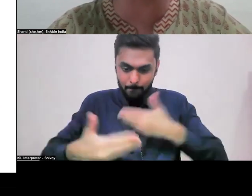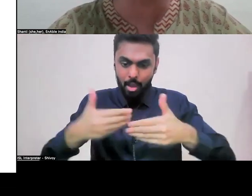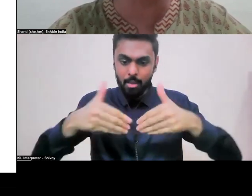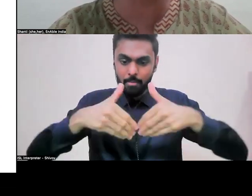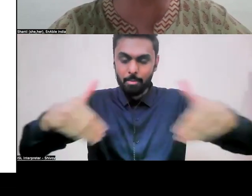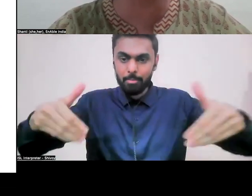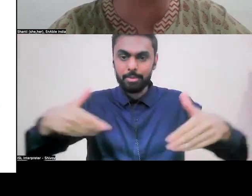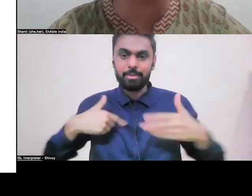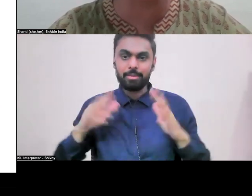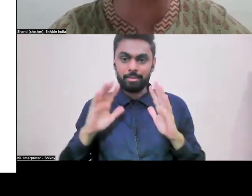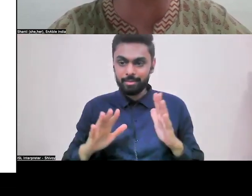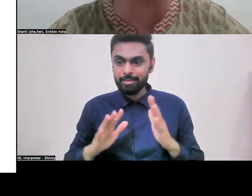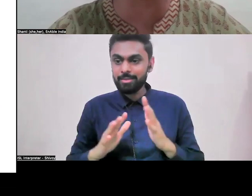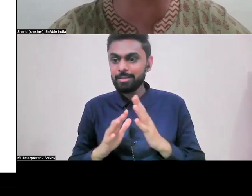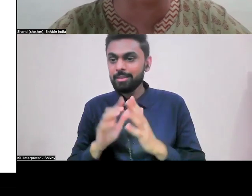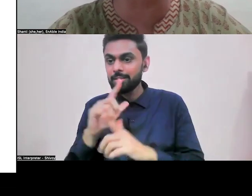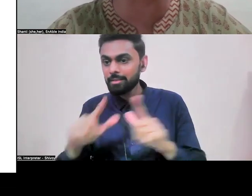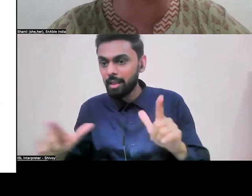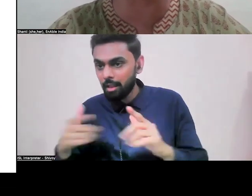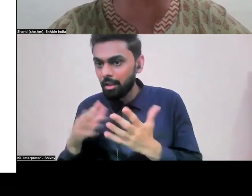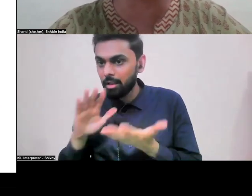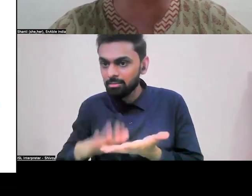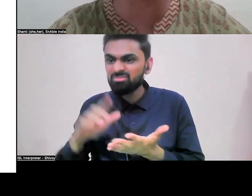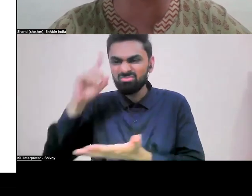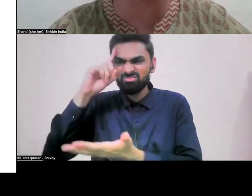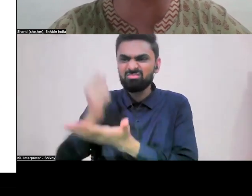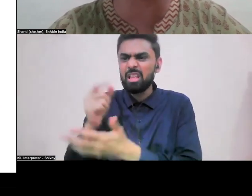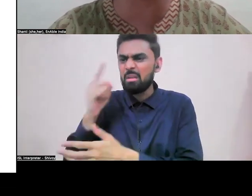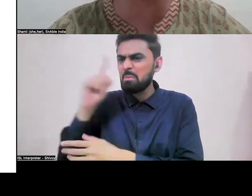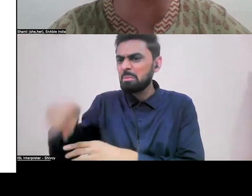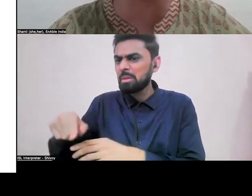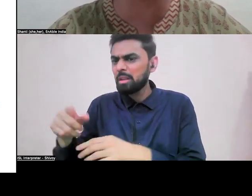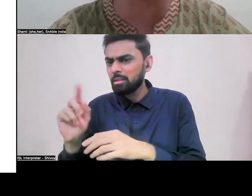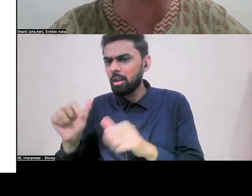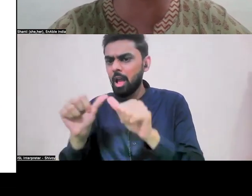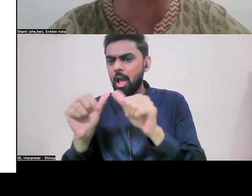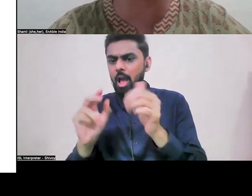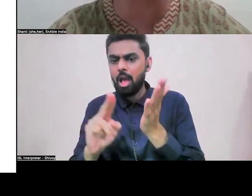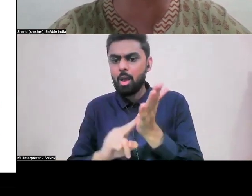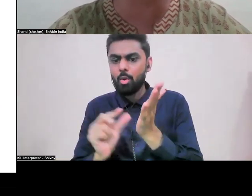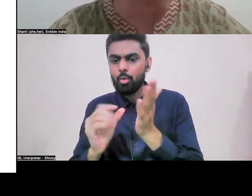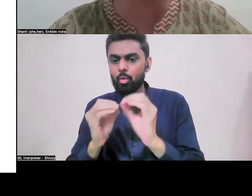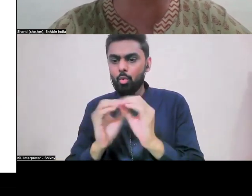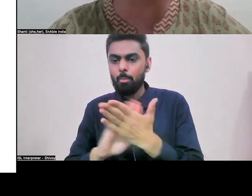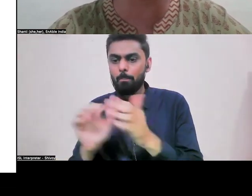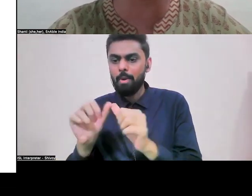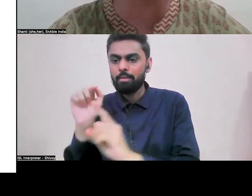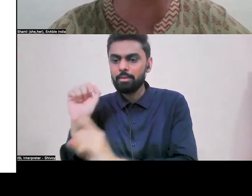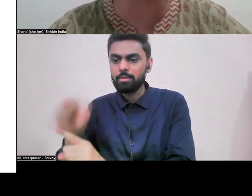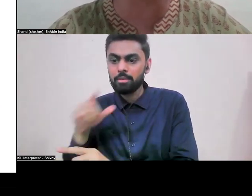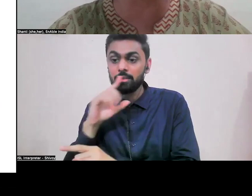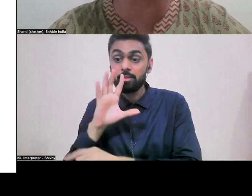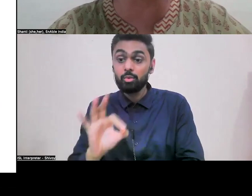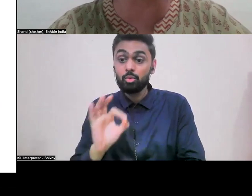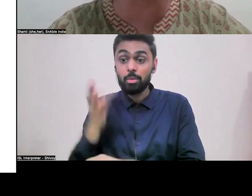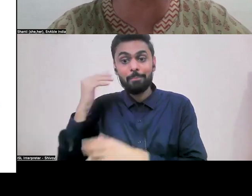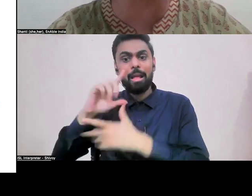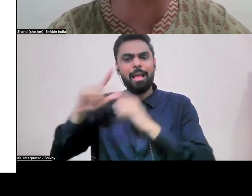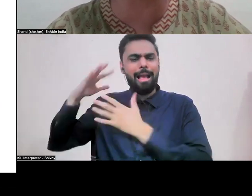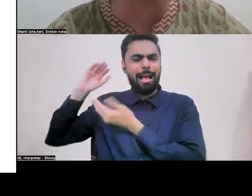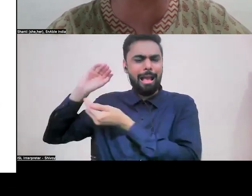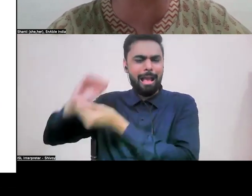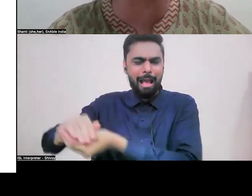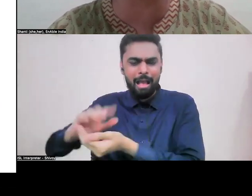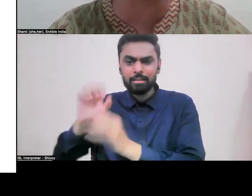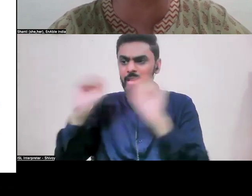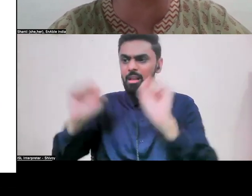sign language, but the systemic, decision. Yes, absolutely, Dr. Anubha. Very correct. And I think influential